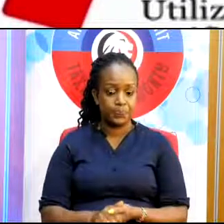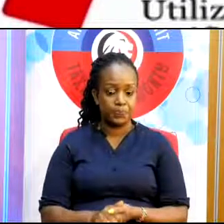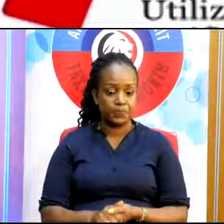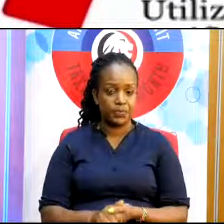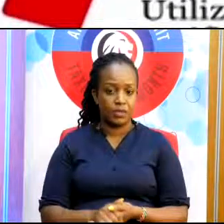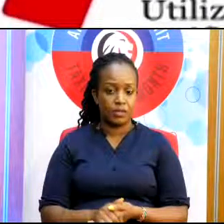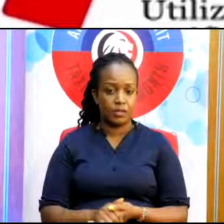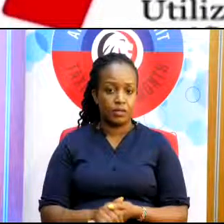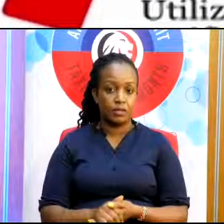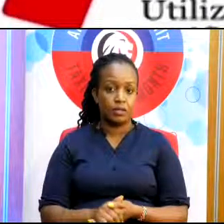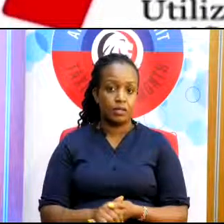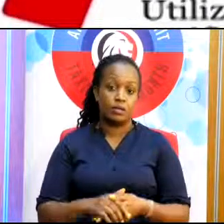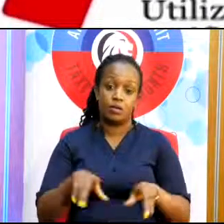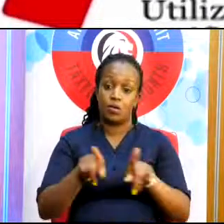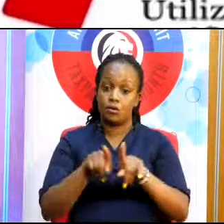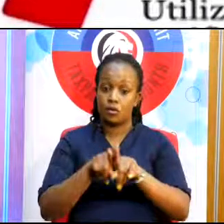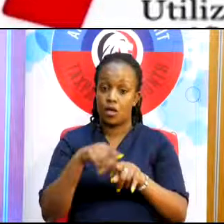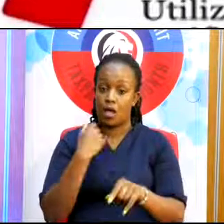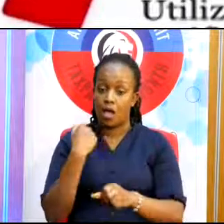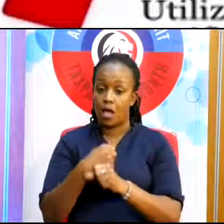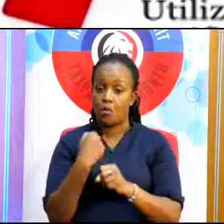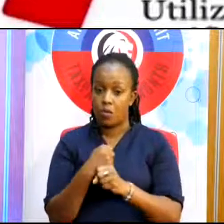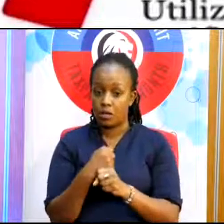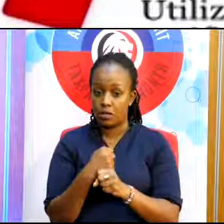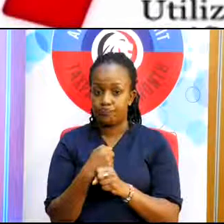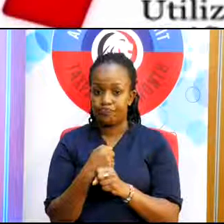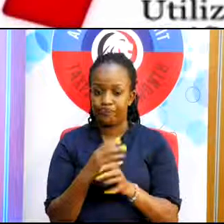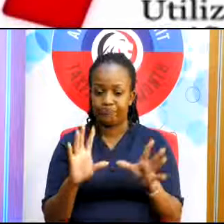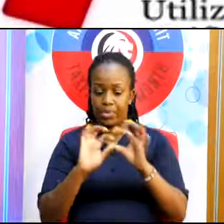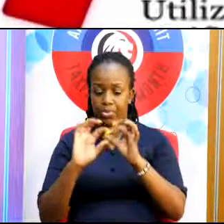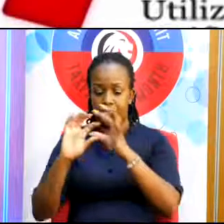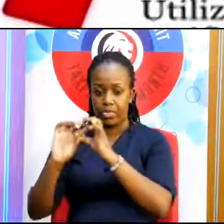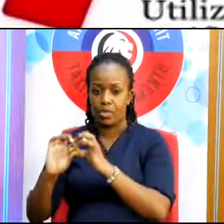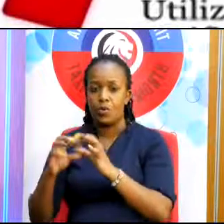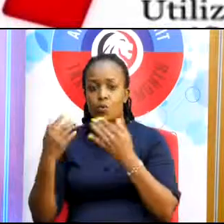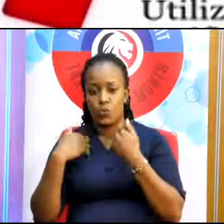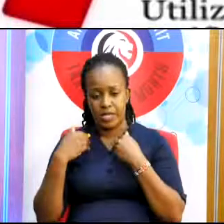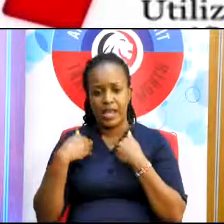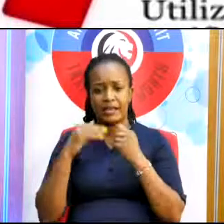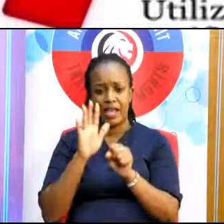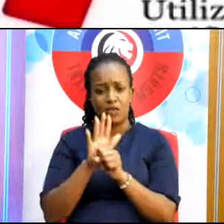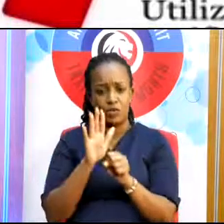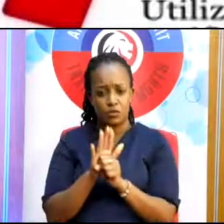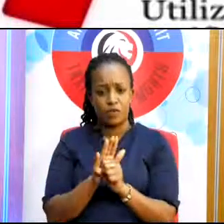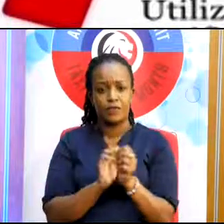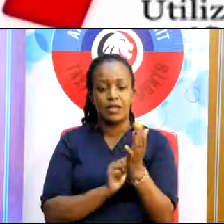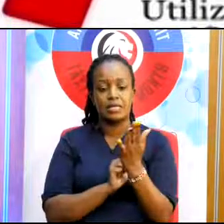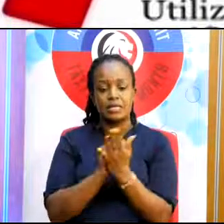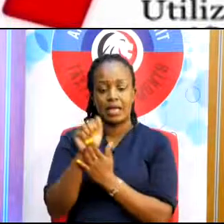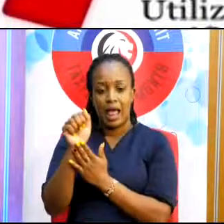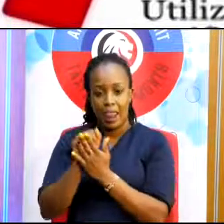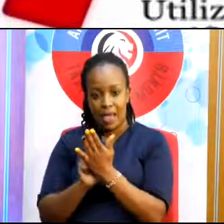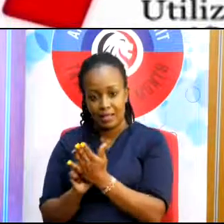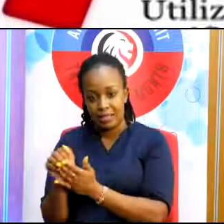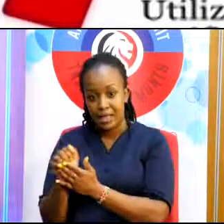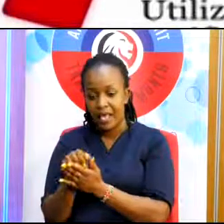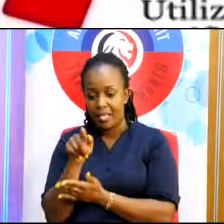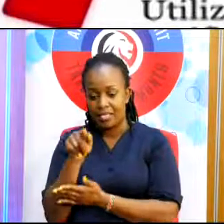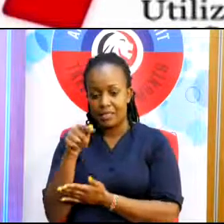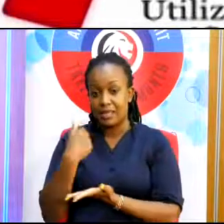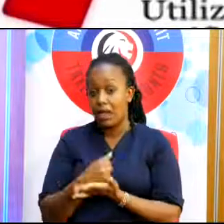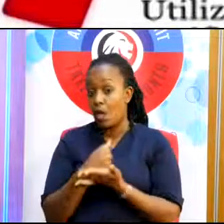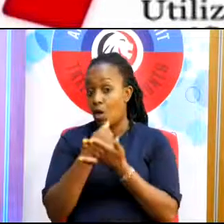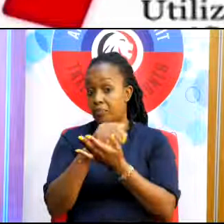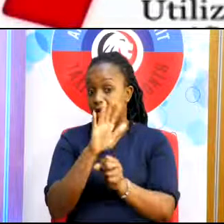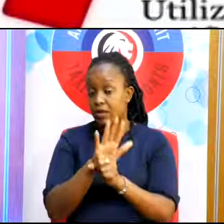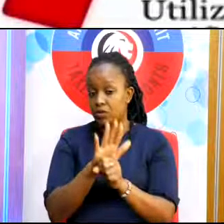Our scanners came in handy. We have deployed a lot of scanners and we are continuing to deploy more, and this helped us a lot